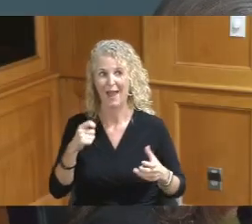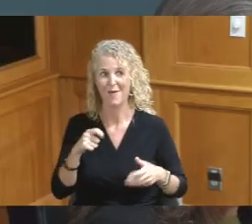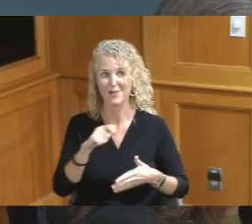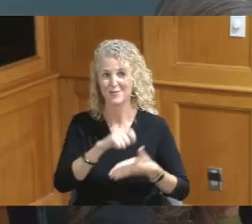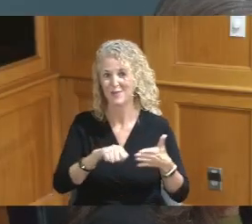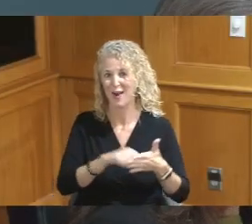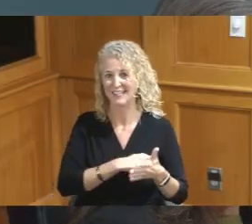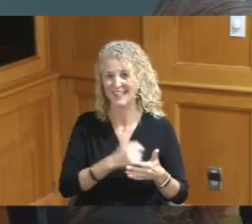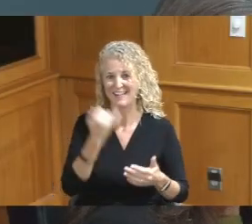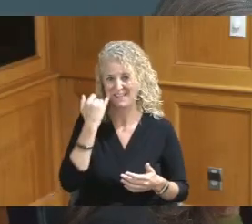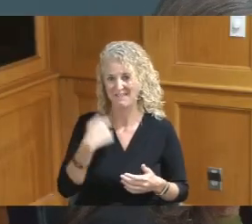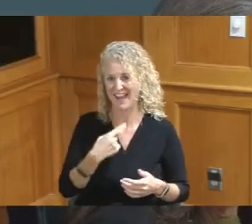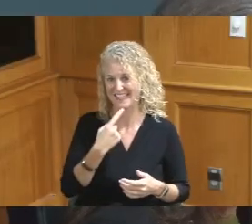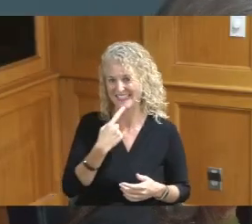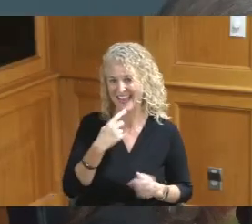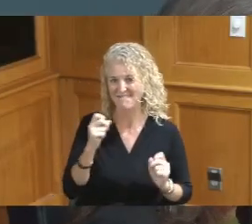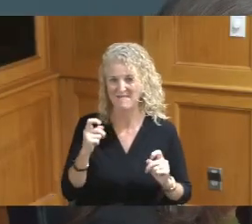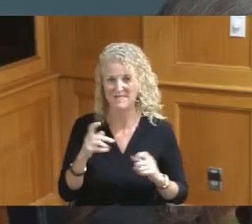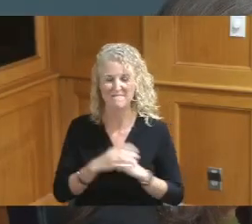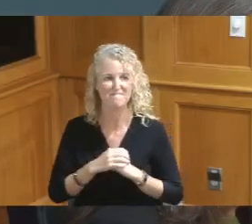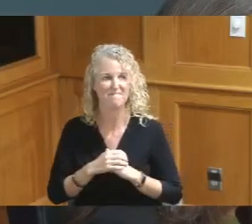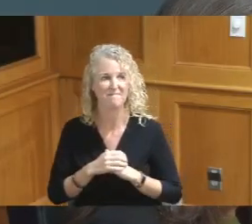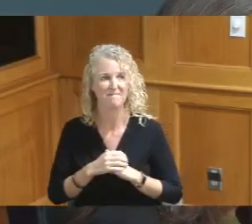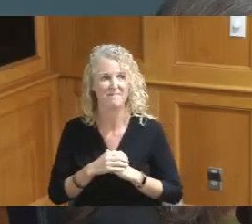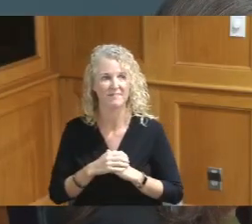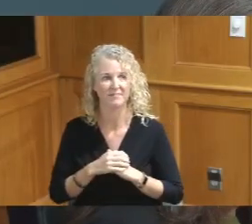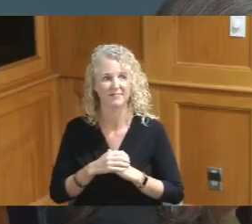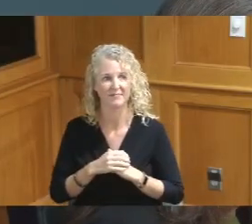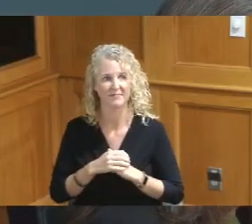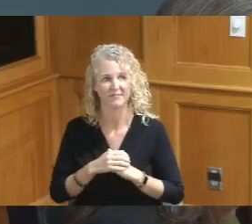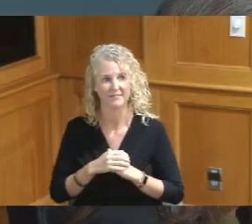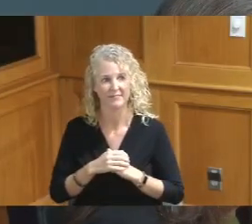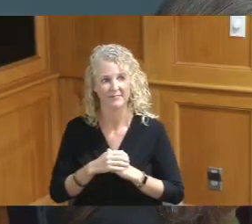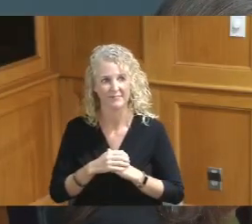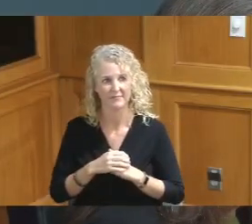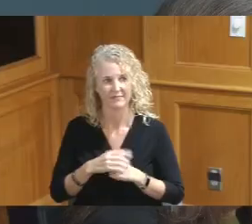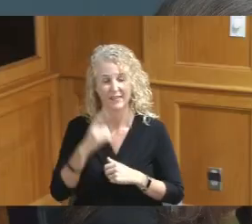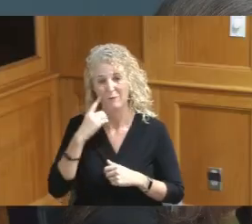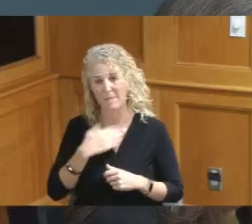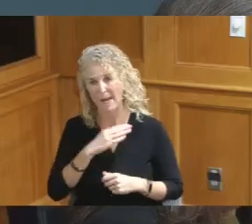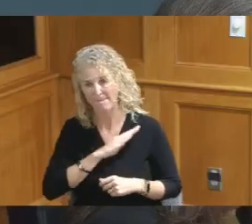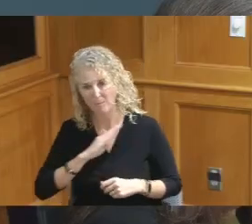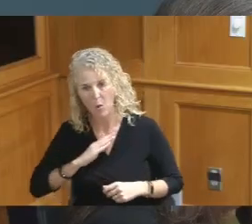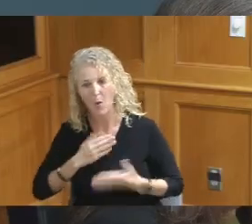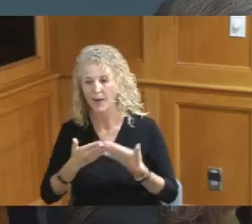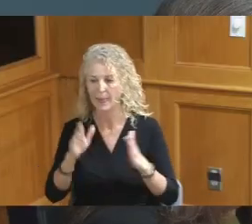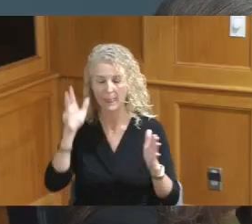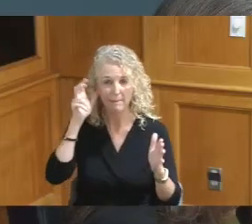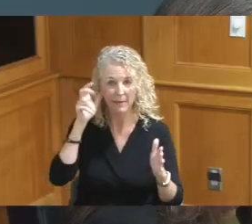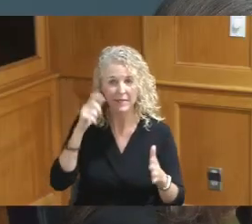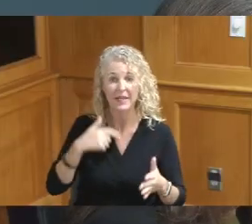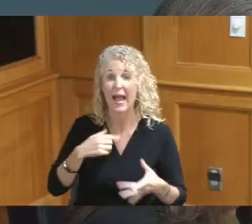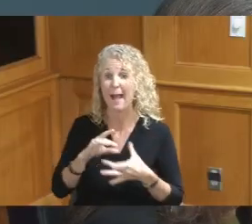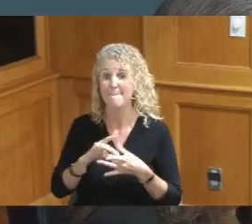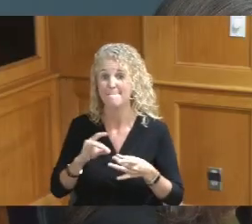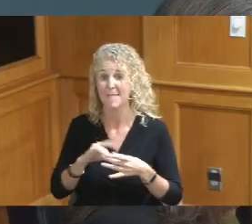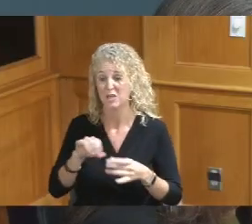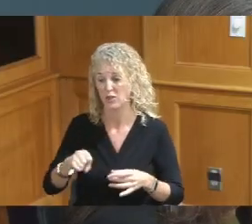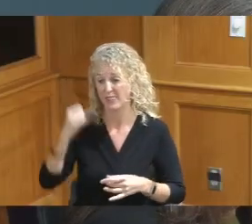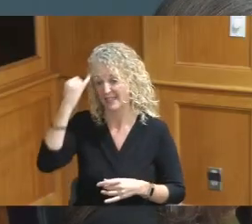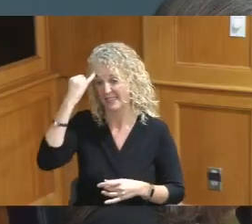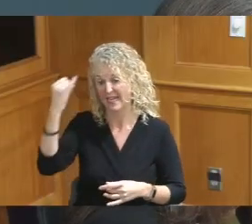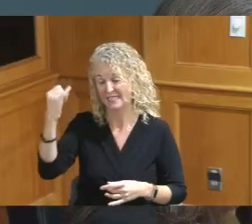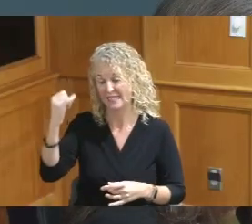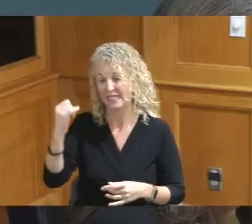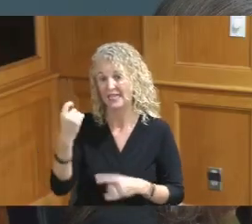everything that I want to say for the public and for you and for my board. I brought this idea at the end